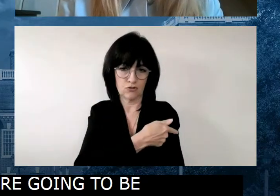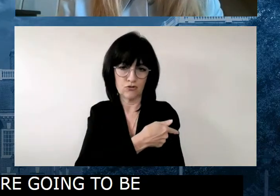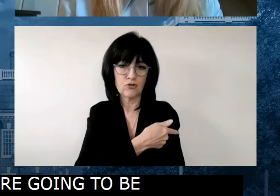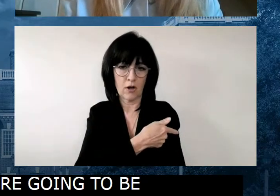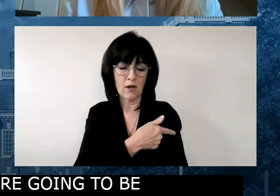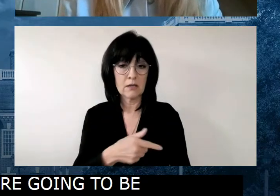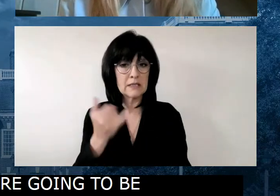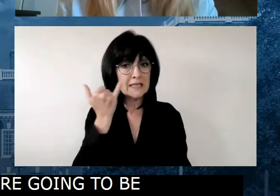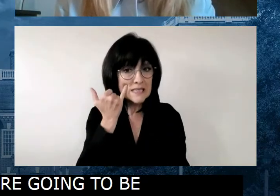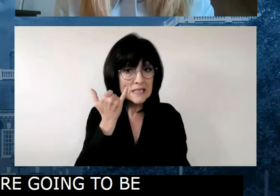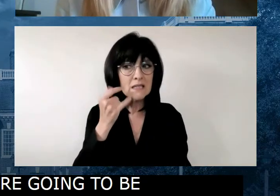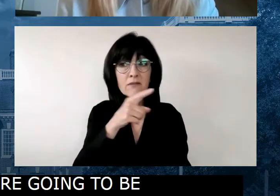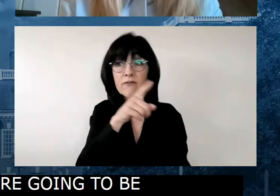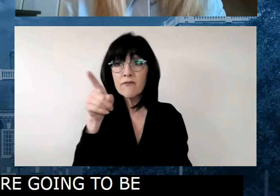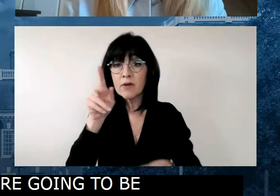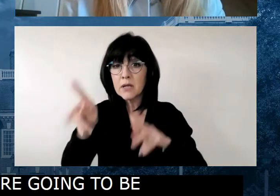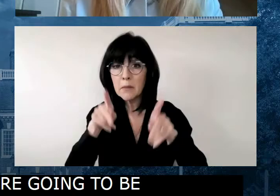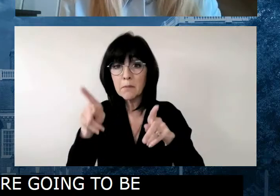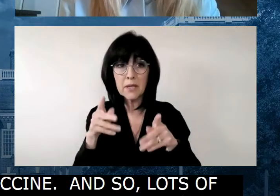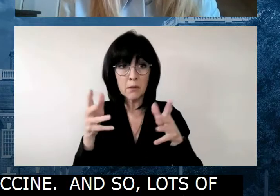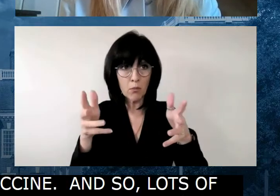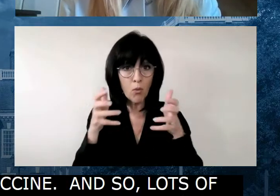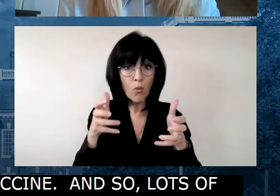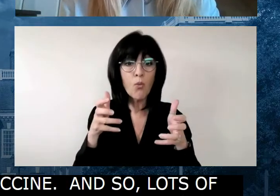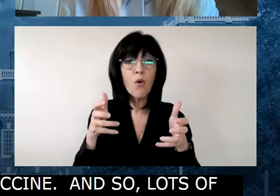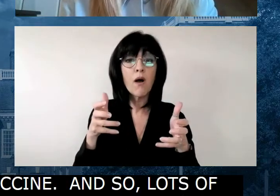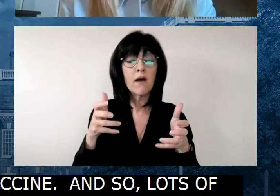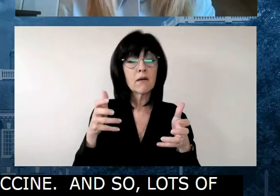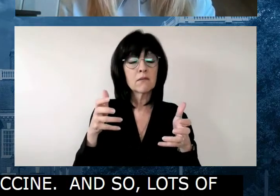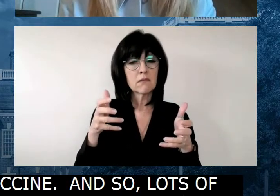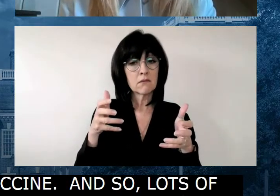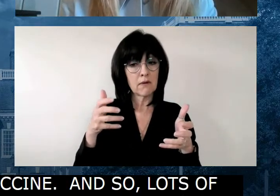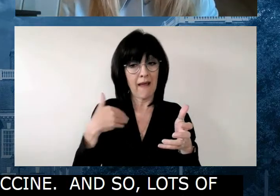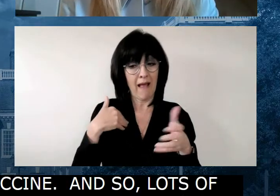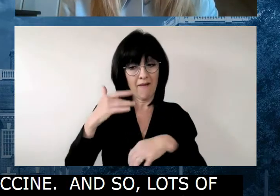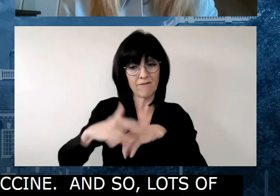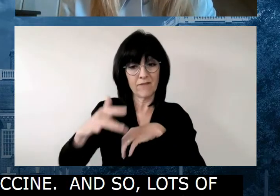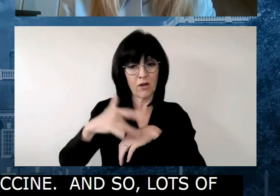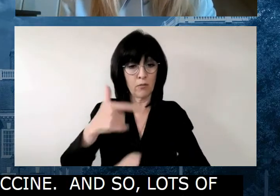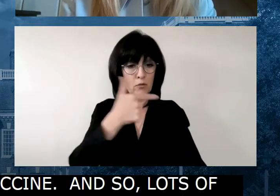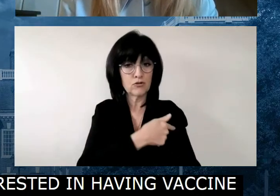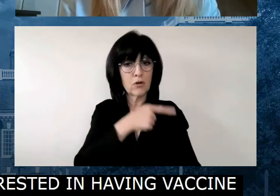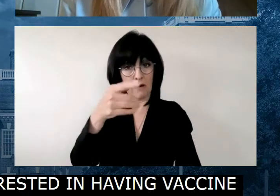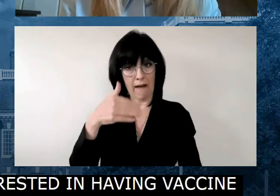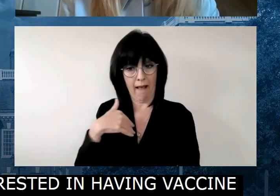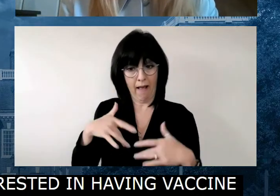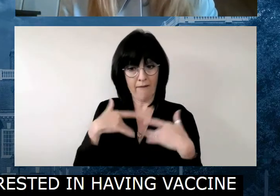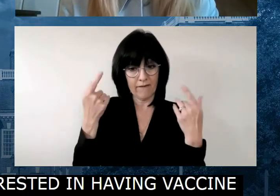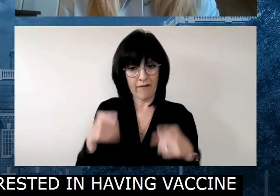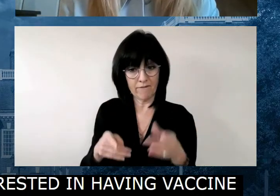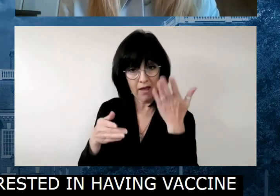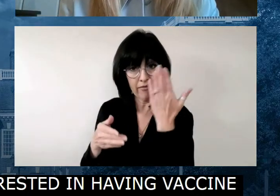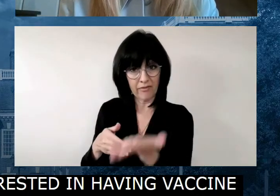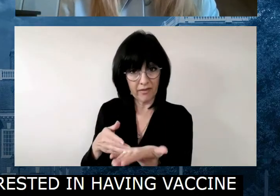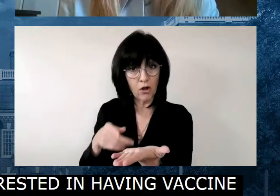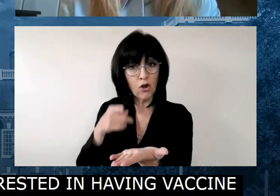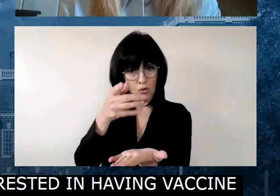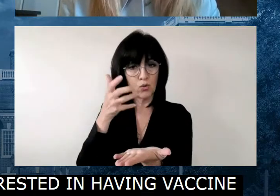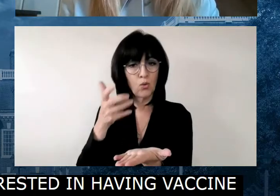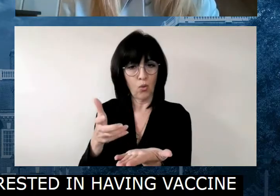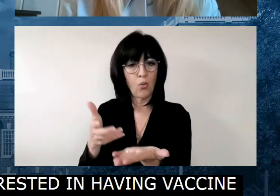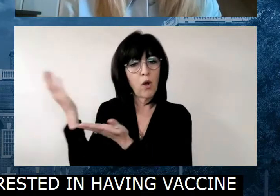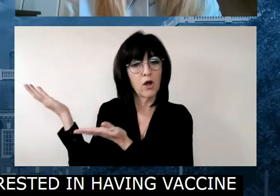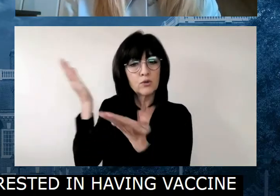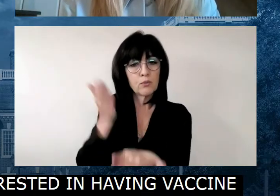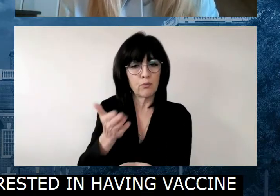having vaccine events, please email us at vaccineevents@delaware.gov. We want to be where people are to